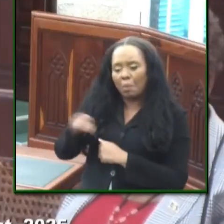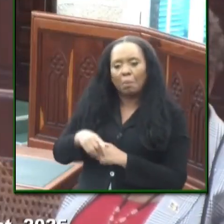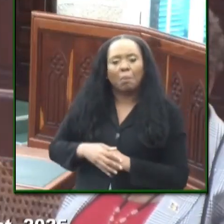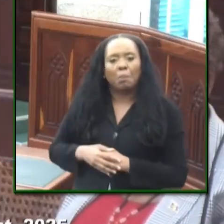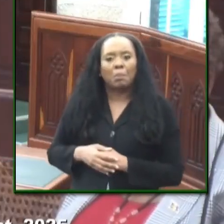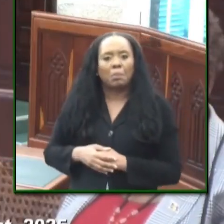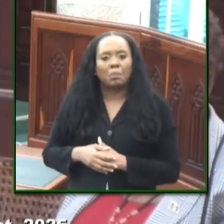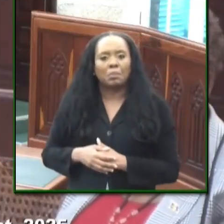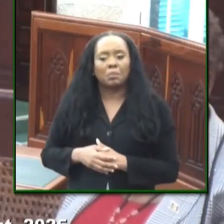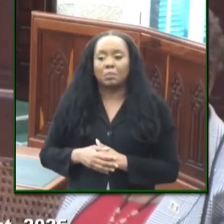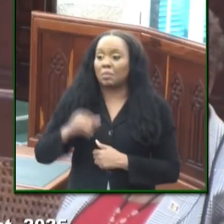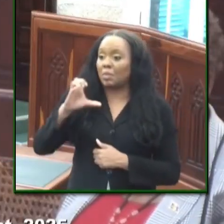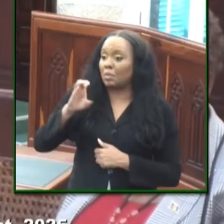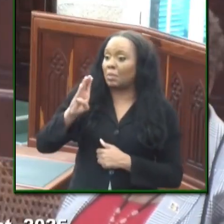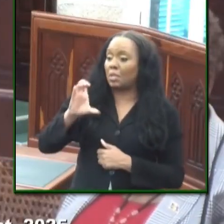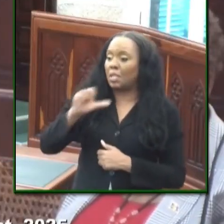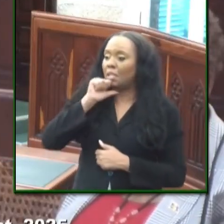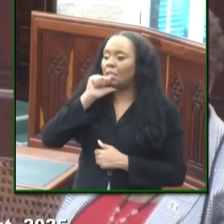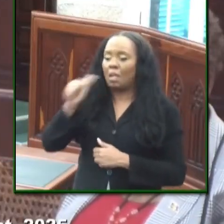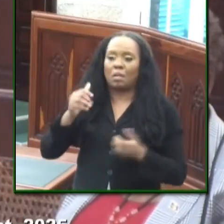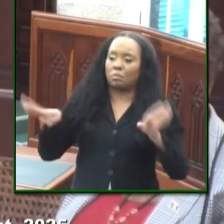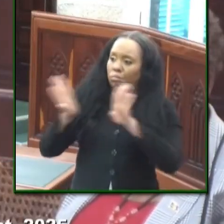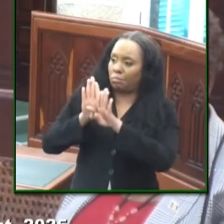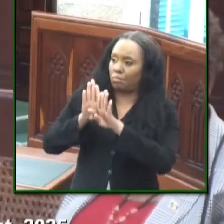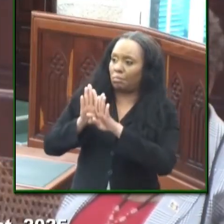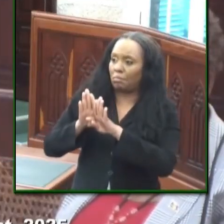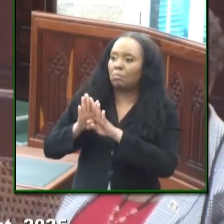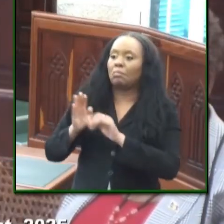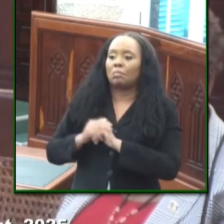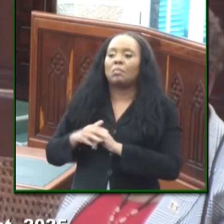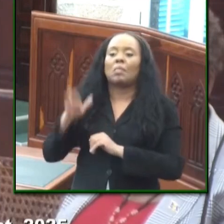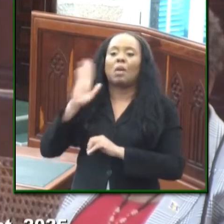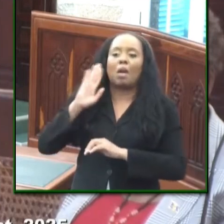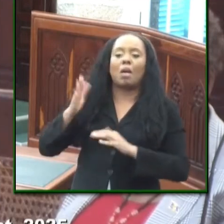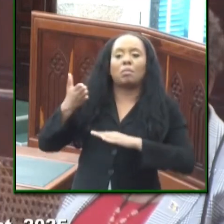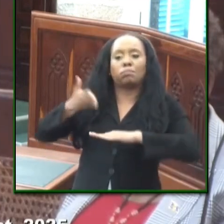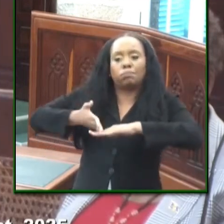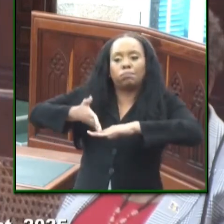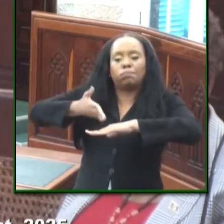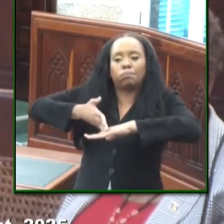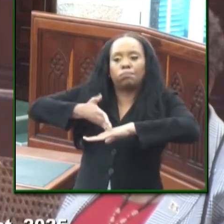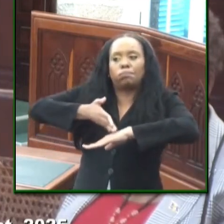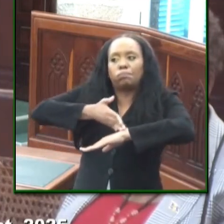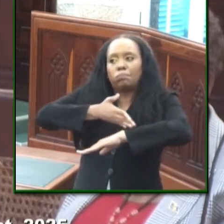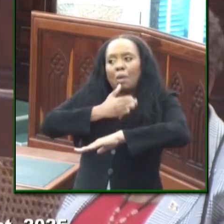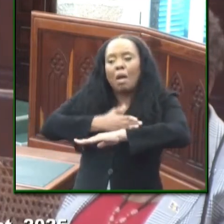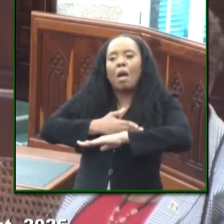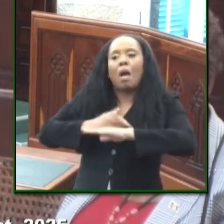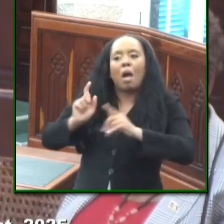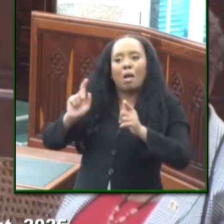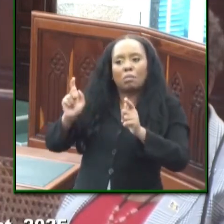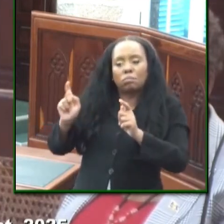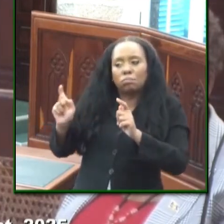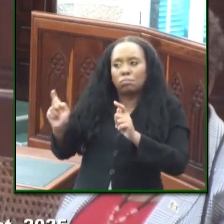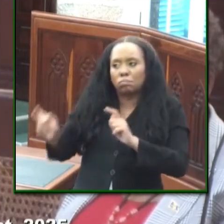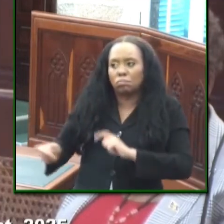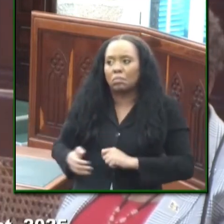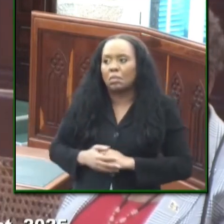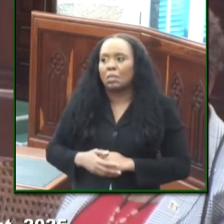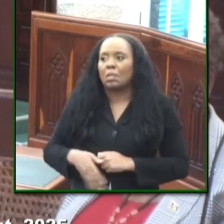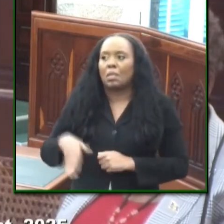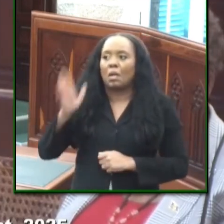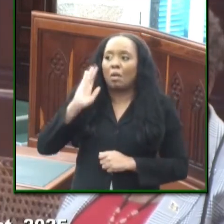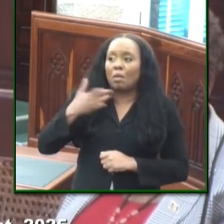CBC is not shutting down. It is being restructured. It is being streamlined. It coming back